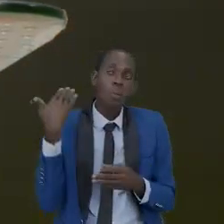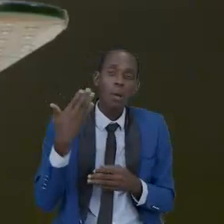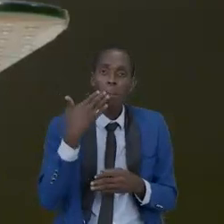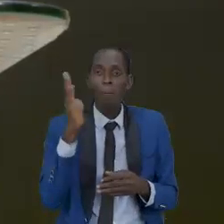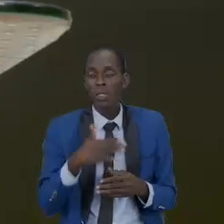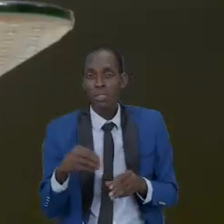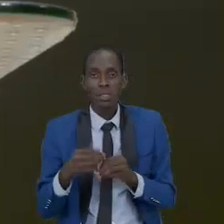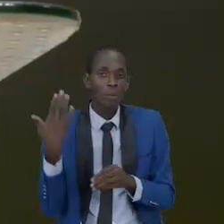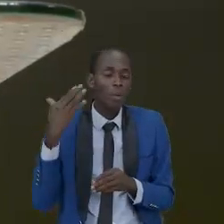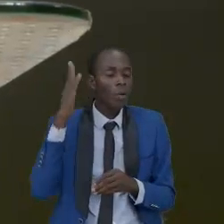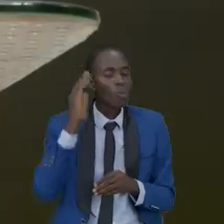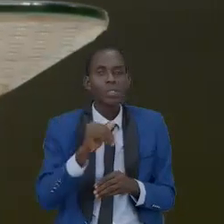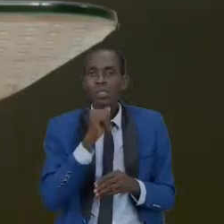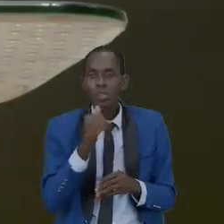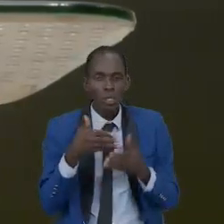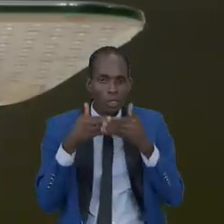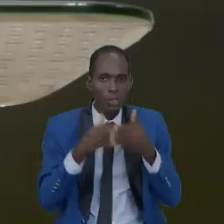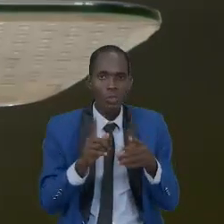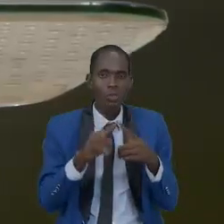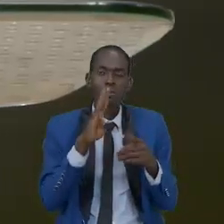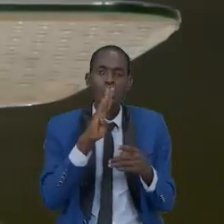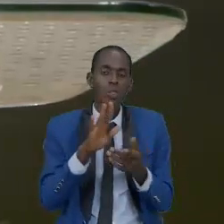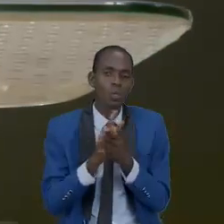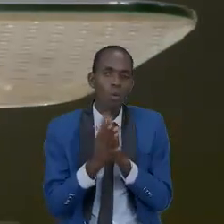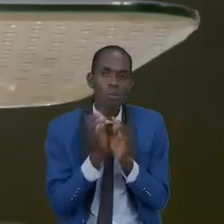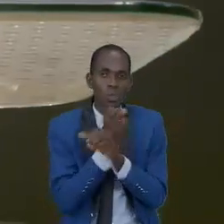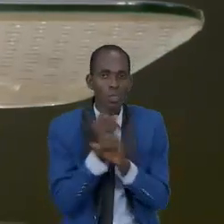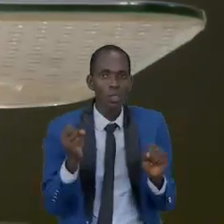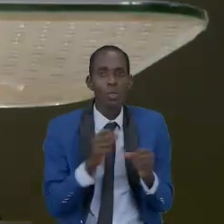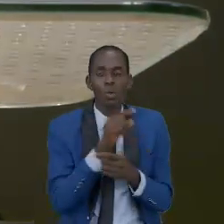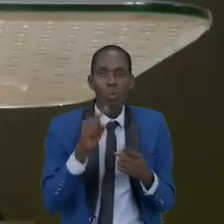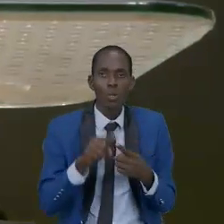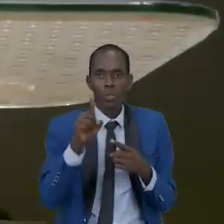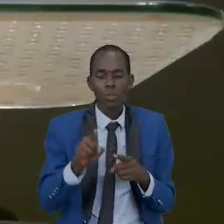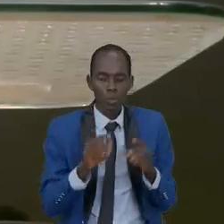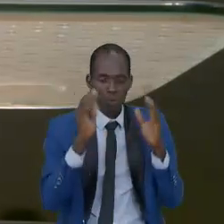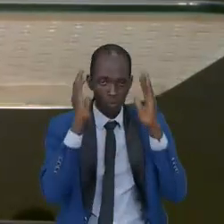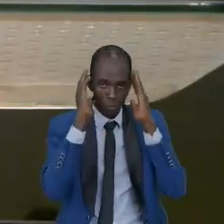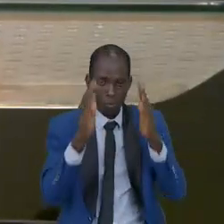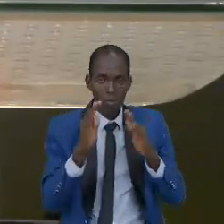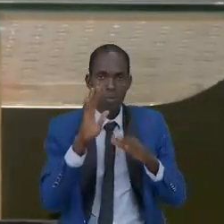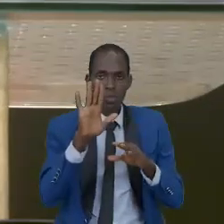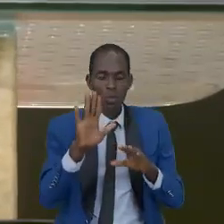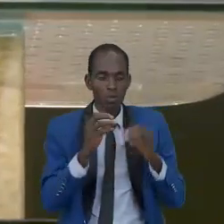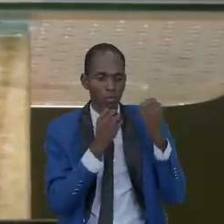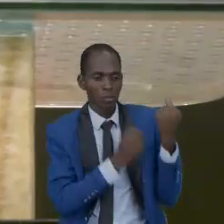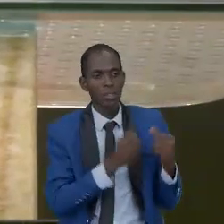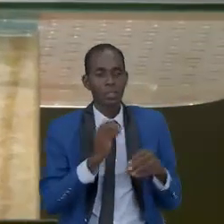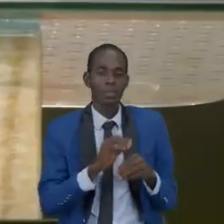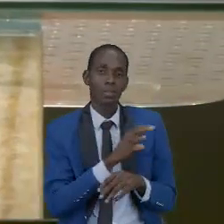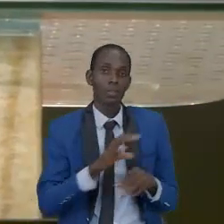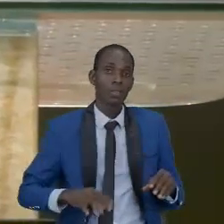not hinder you getting saved when you put your faith in Christ. After putting your faith